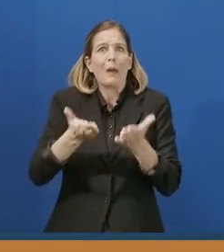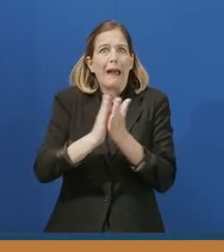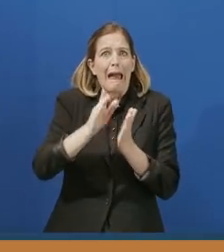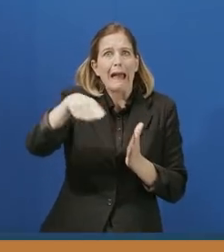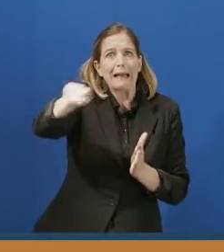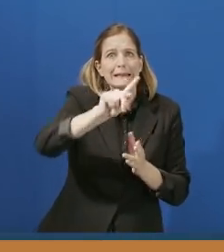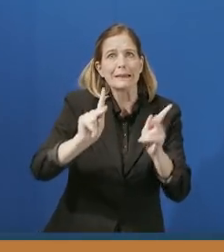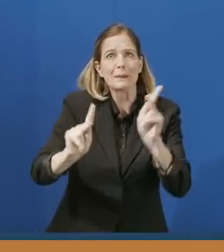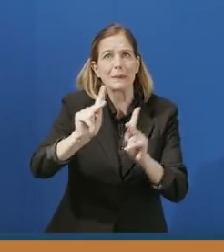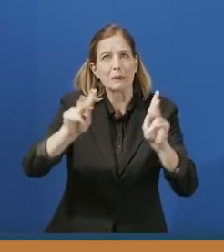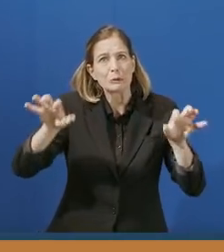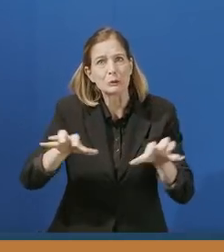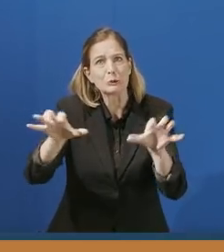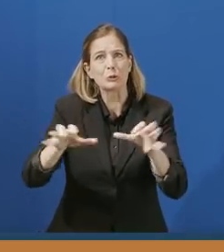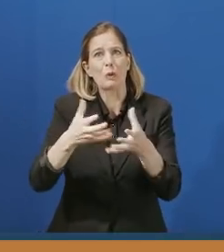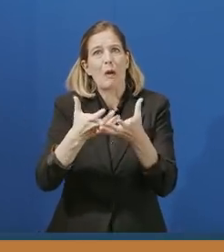So let's get to today's announcement.